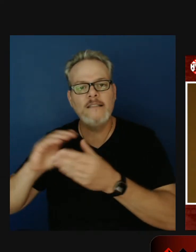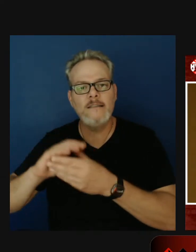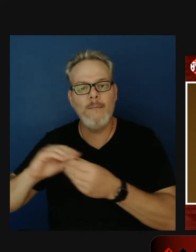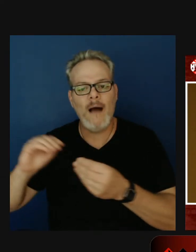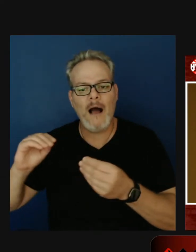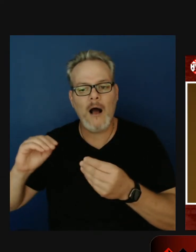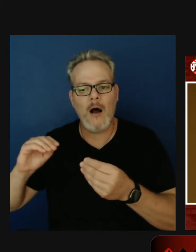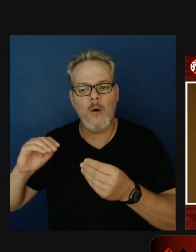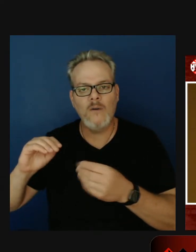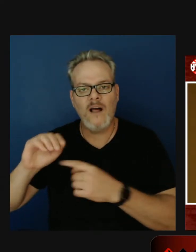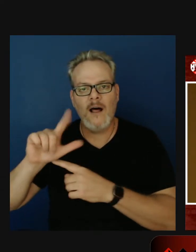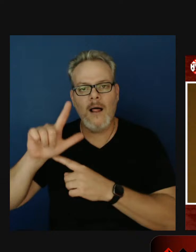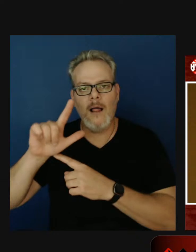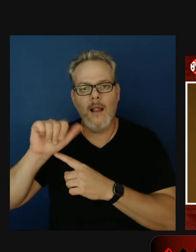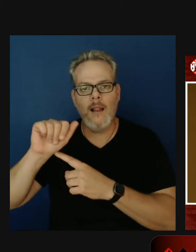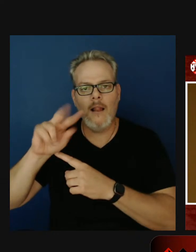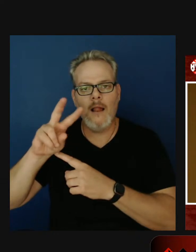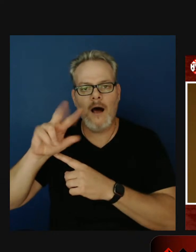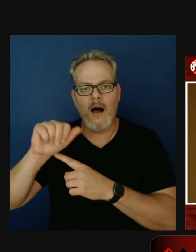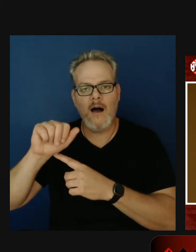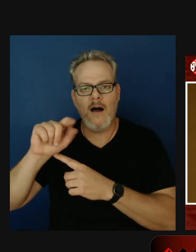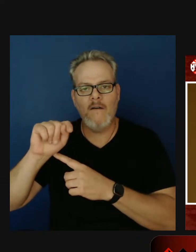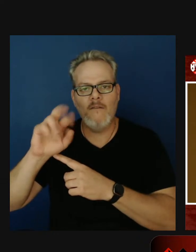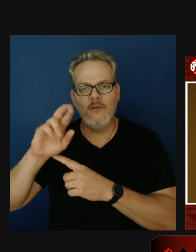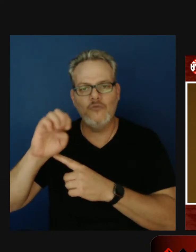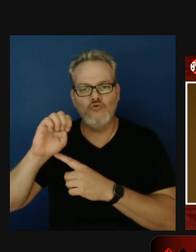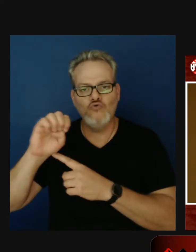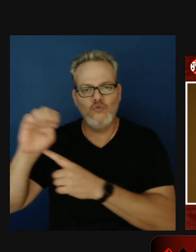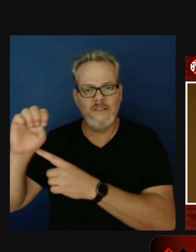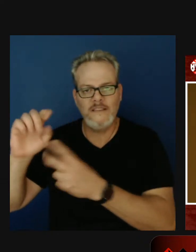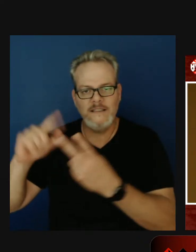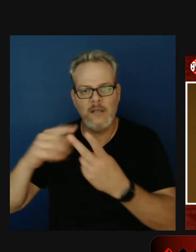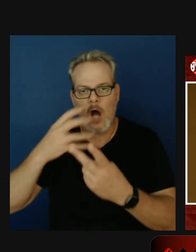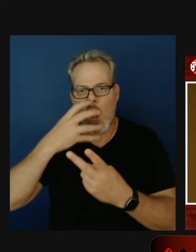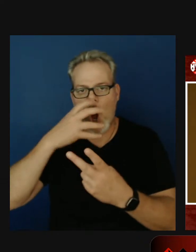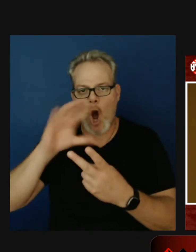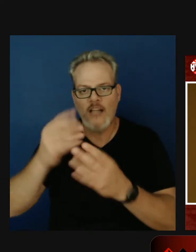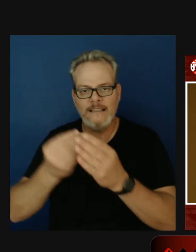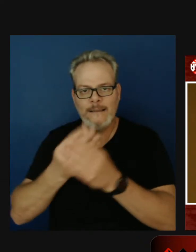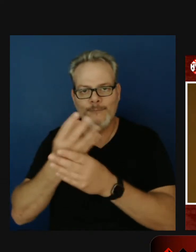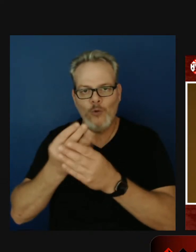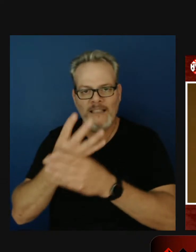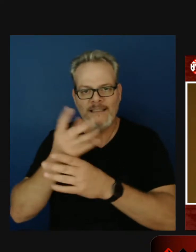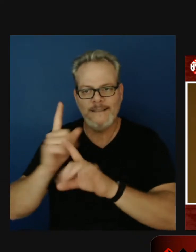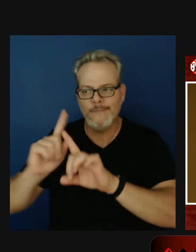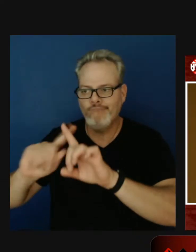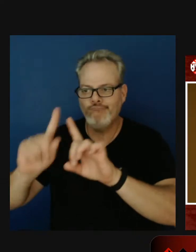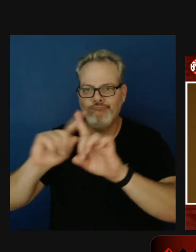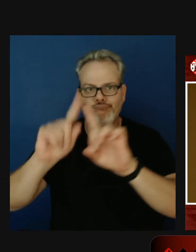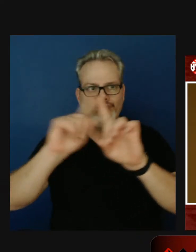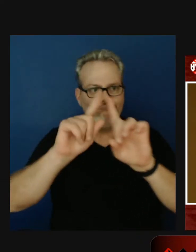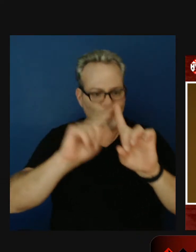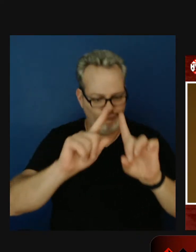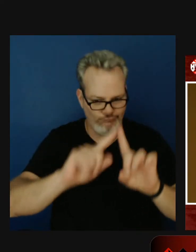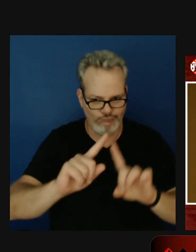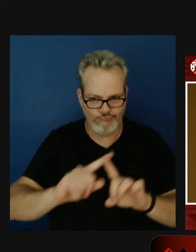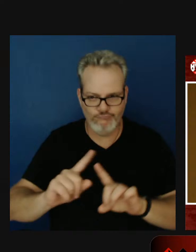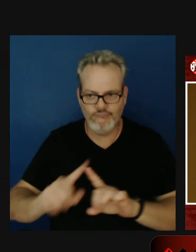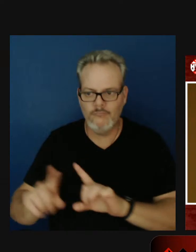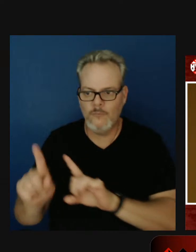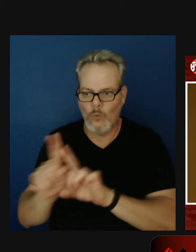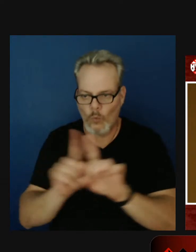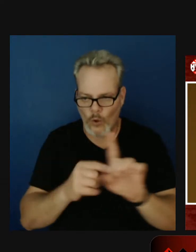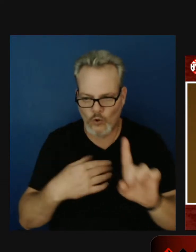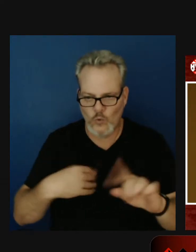the lava trees and hot springs down here and various other points of interest. And we've even got a zoom up